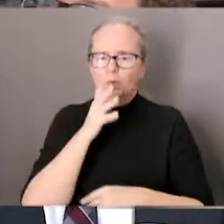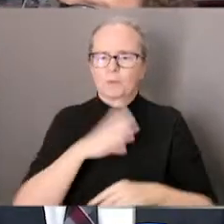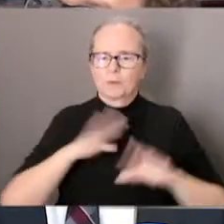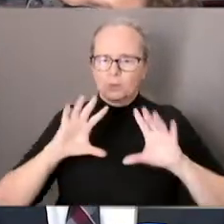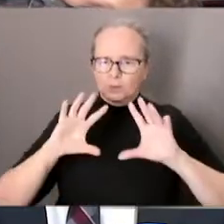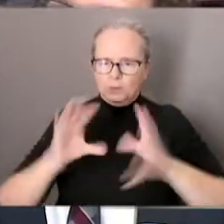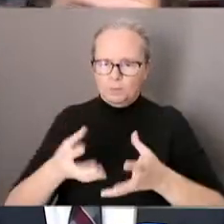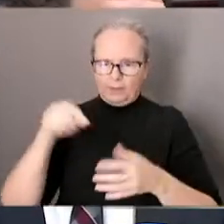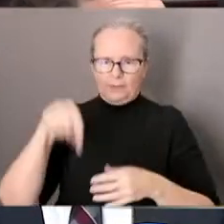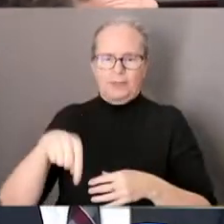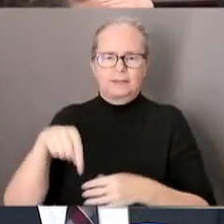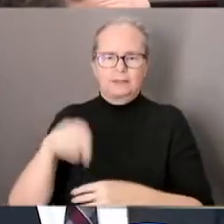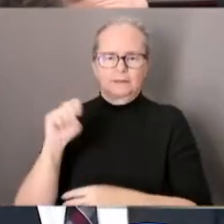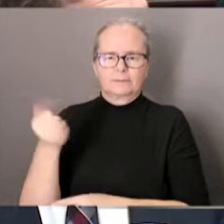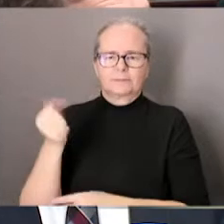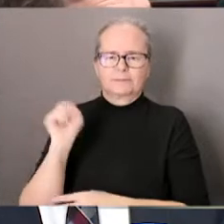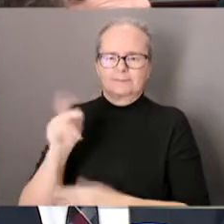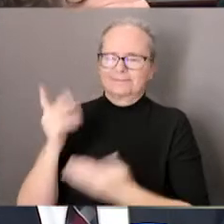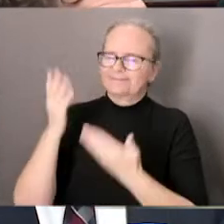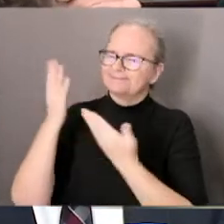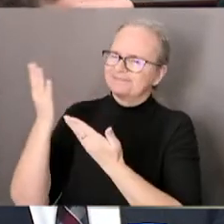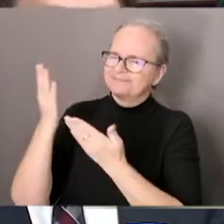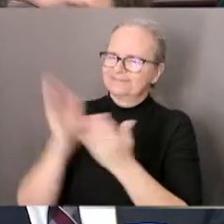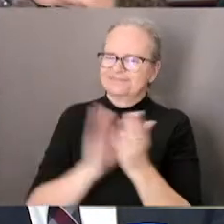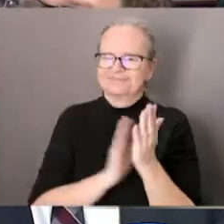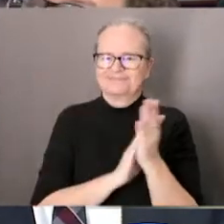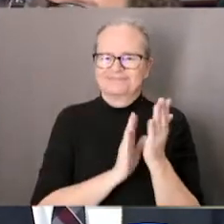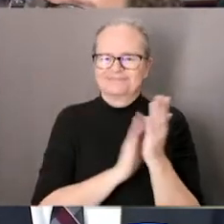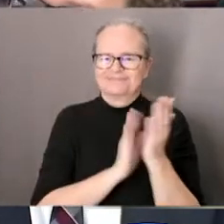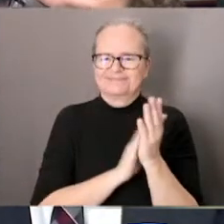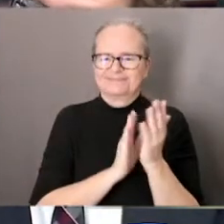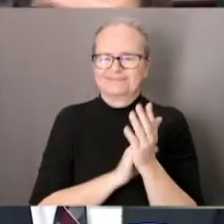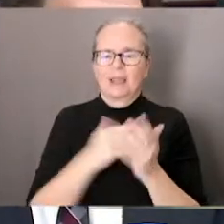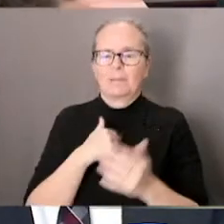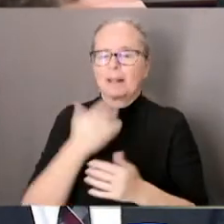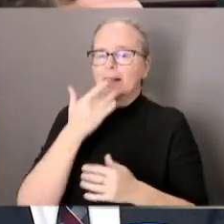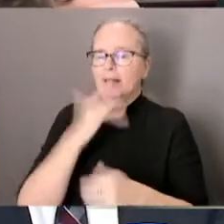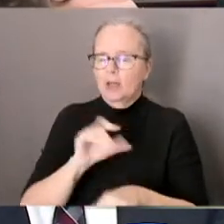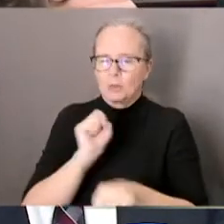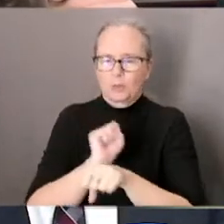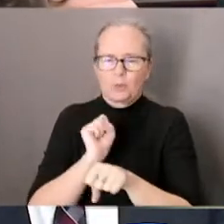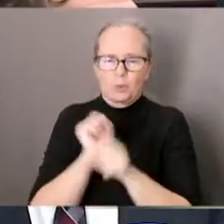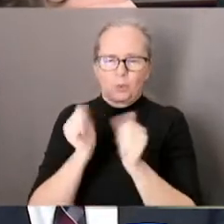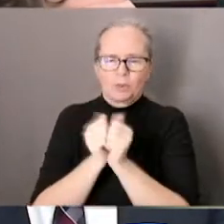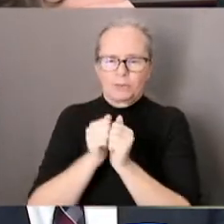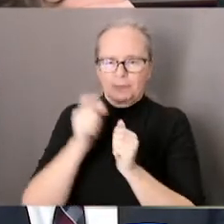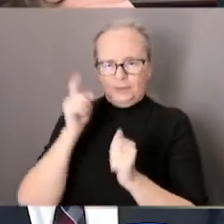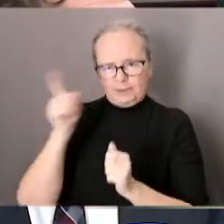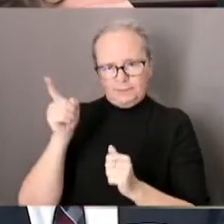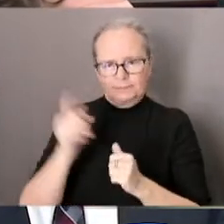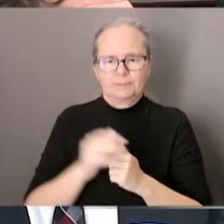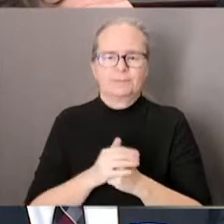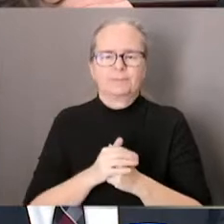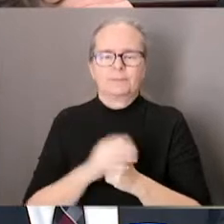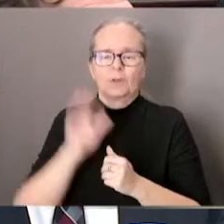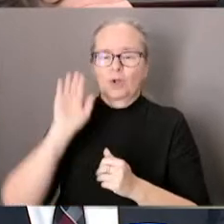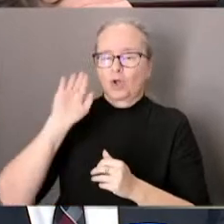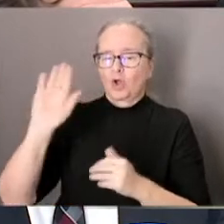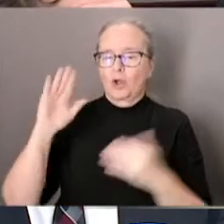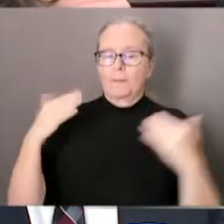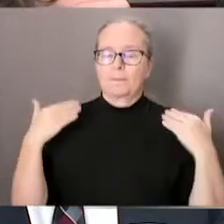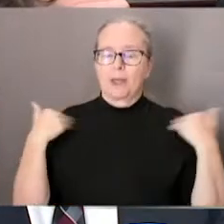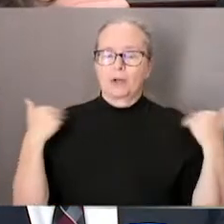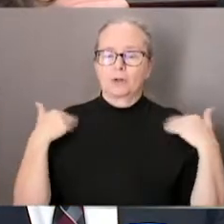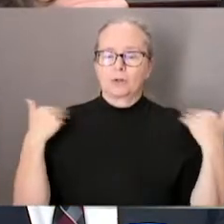Speaker I had the privilege of working with the honorable minister Ross and other ministers across the whole Province recent a whole country